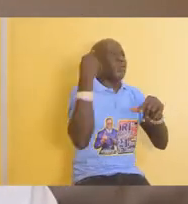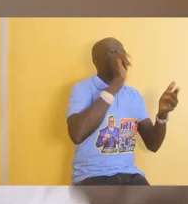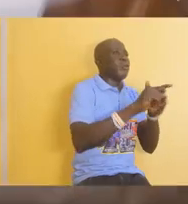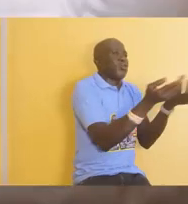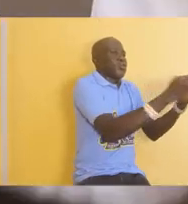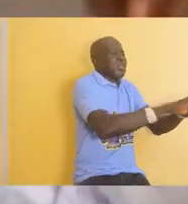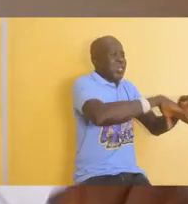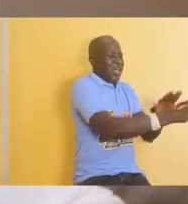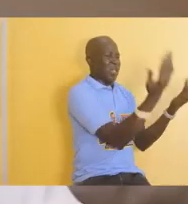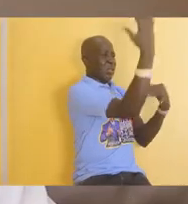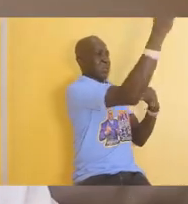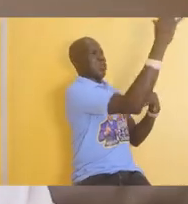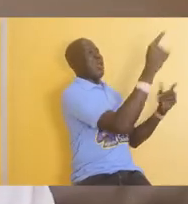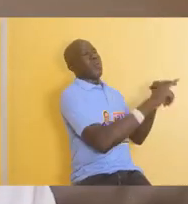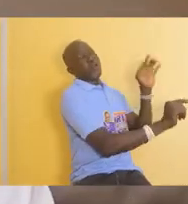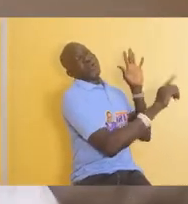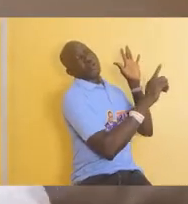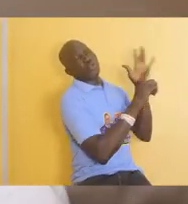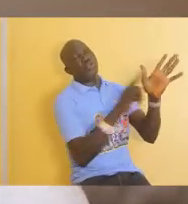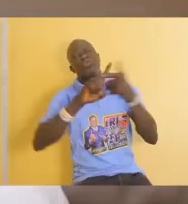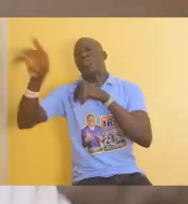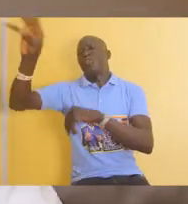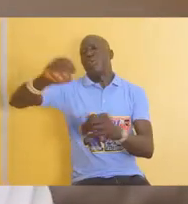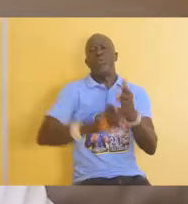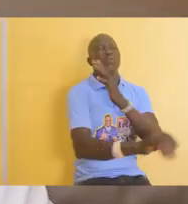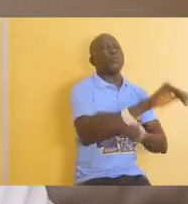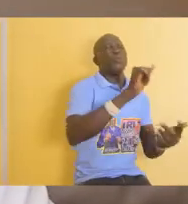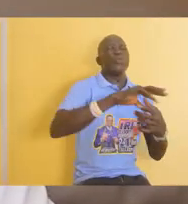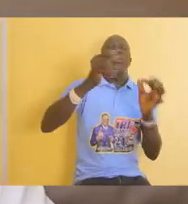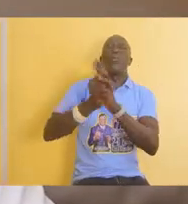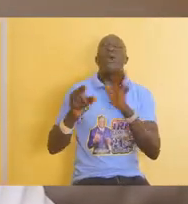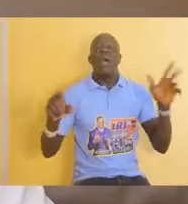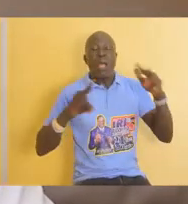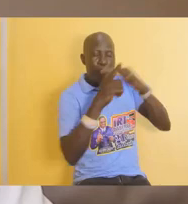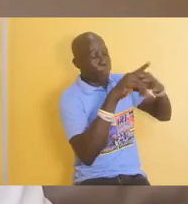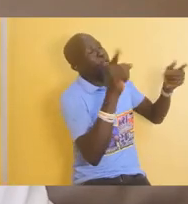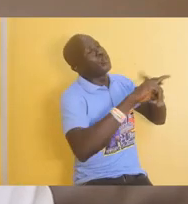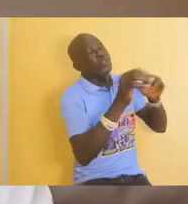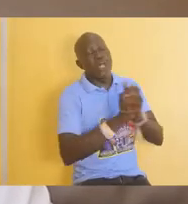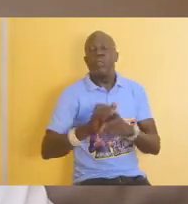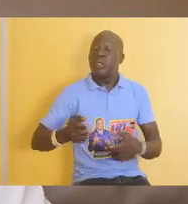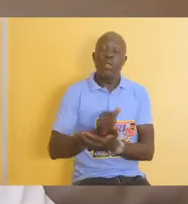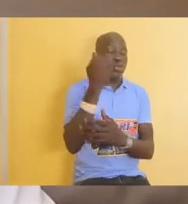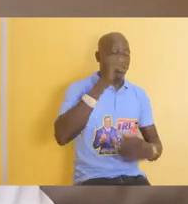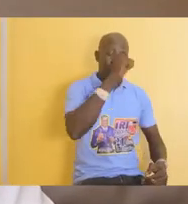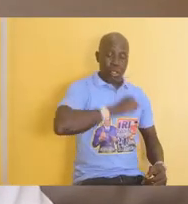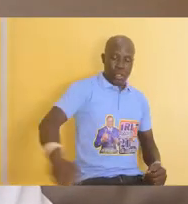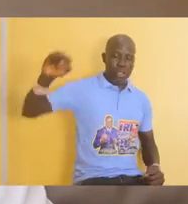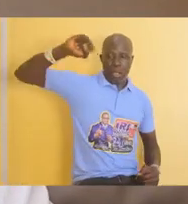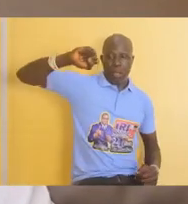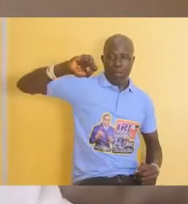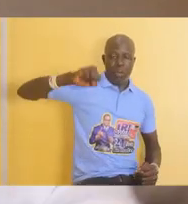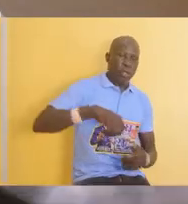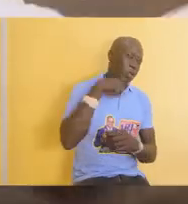for them to die in the wilderness. Children of God. The Spirit of God appears to them. He said now. Use the rod on your